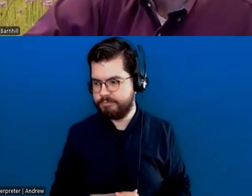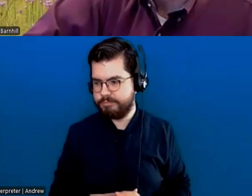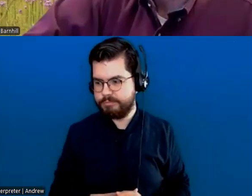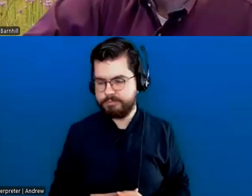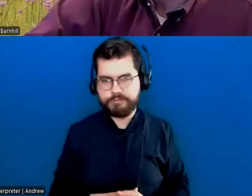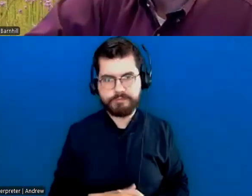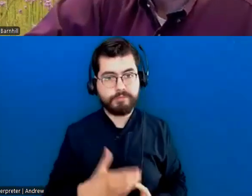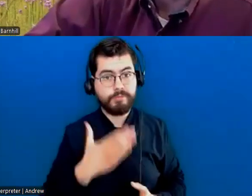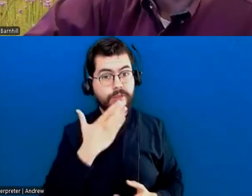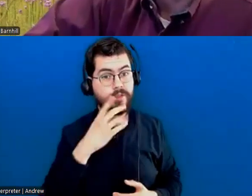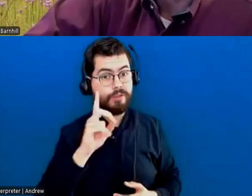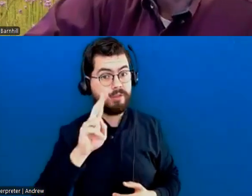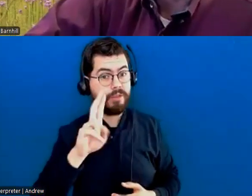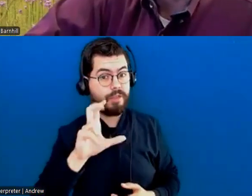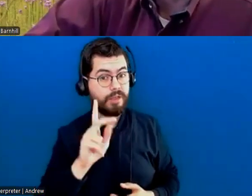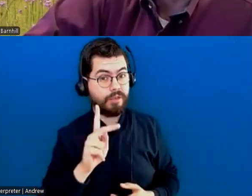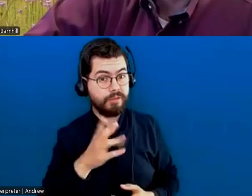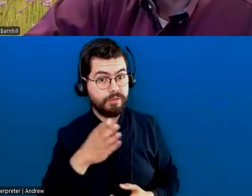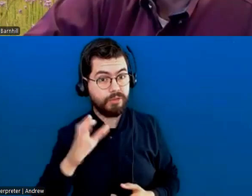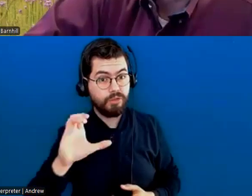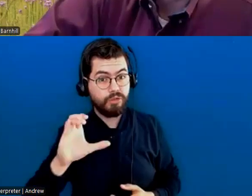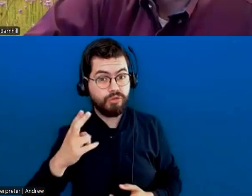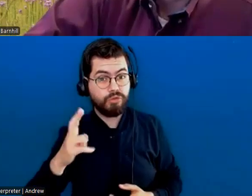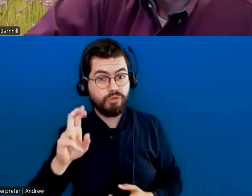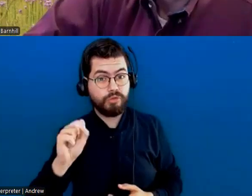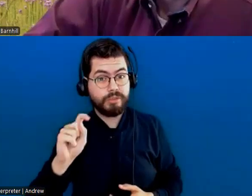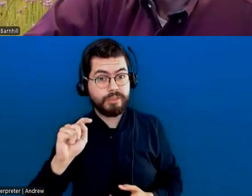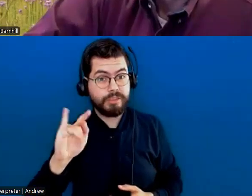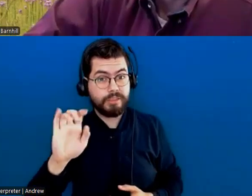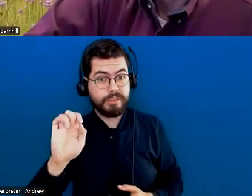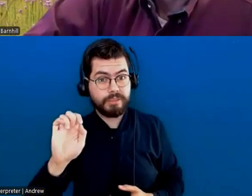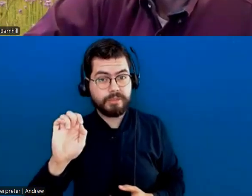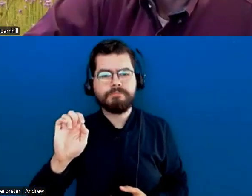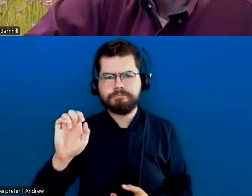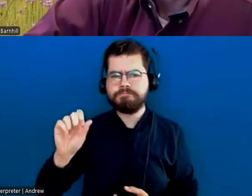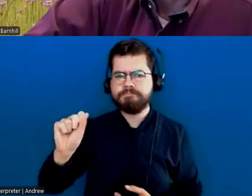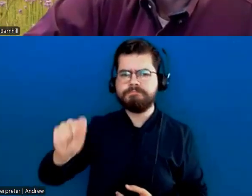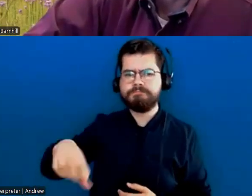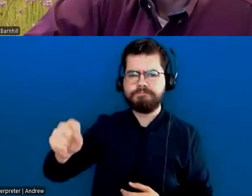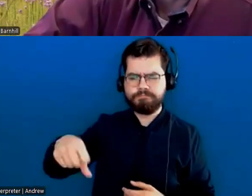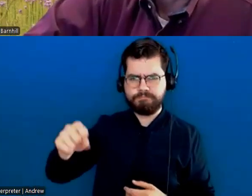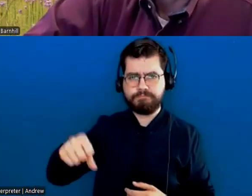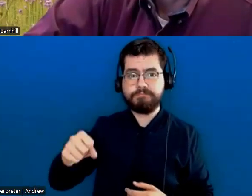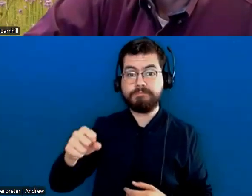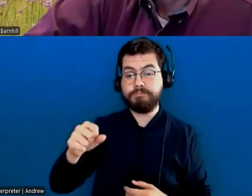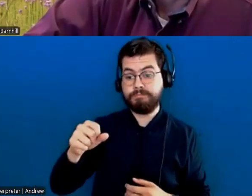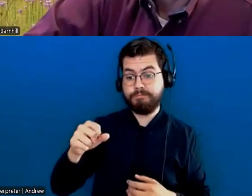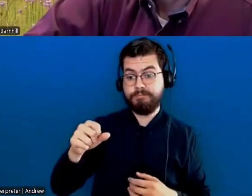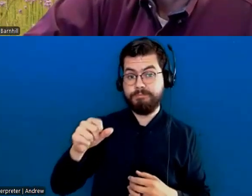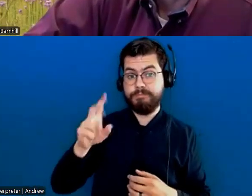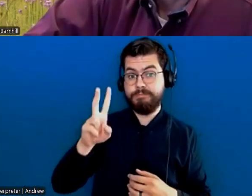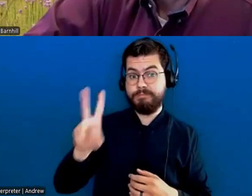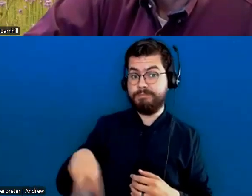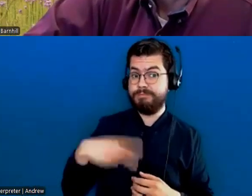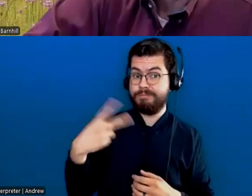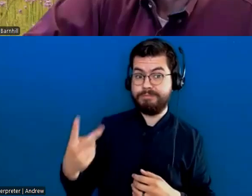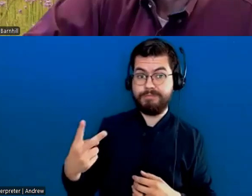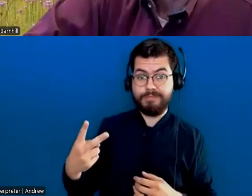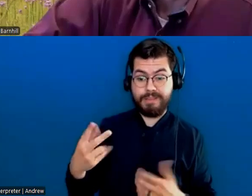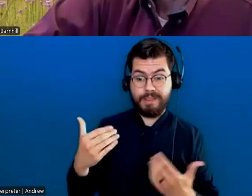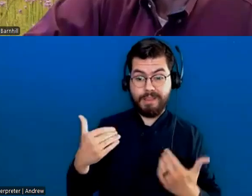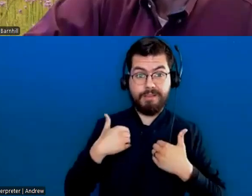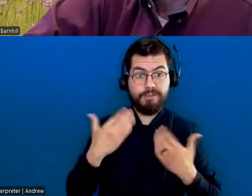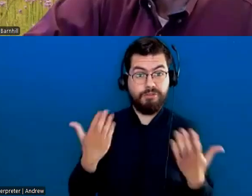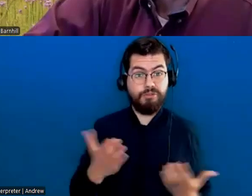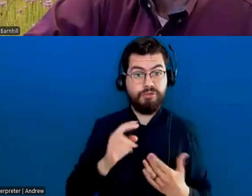Thank you, Dr. Well, Christie. yeah, thanks. From the opposite end of the element spectrum, we're dealing with fire up here in the